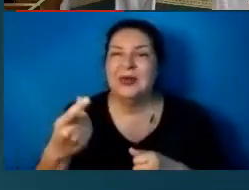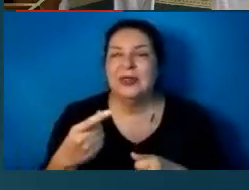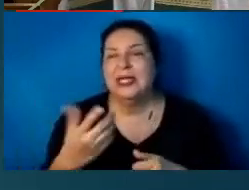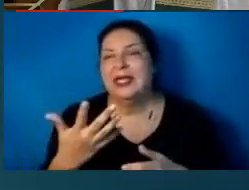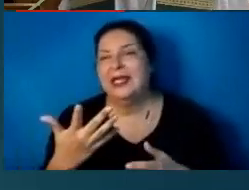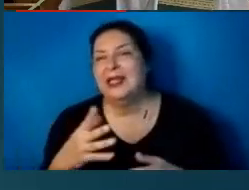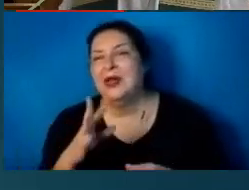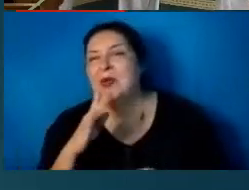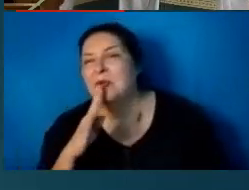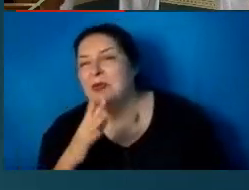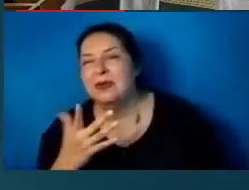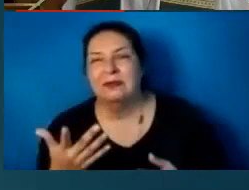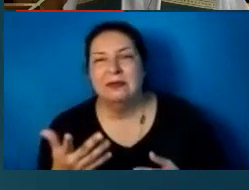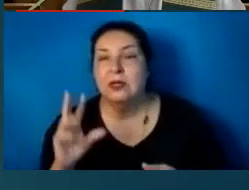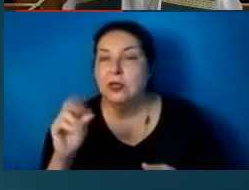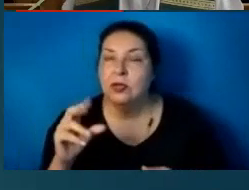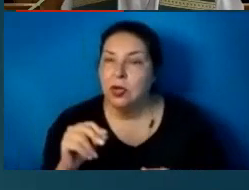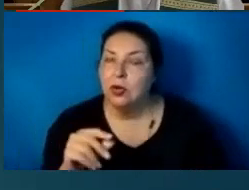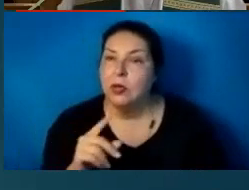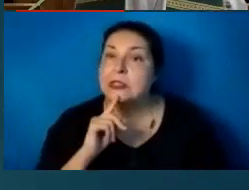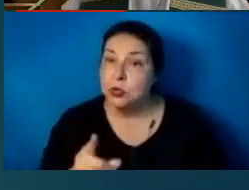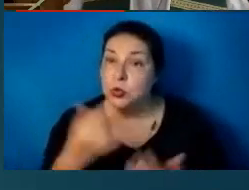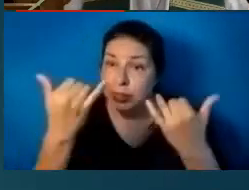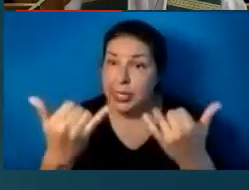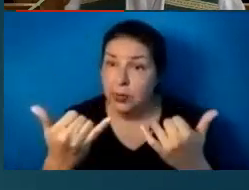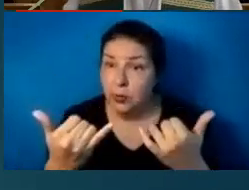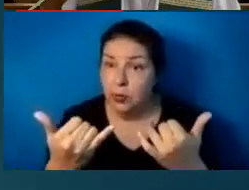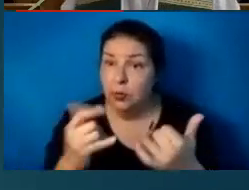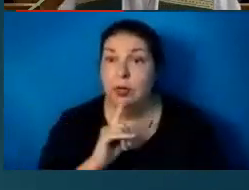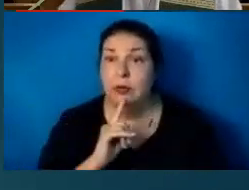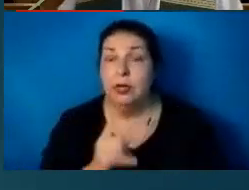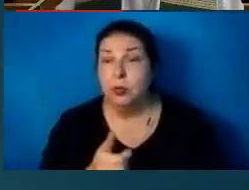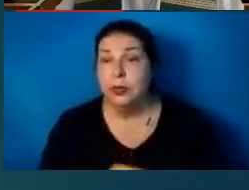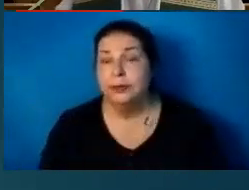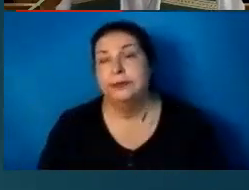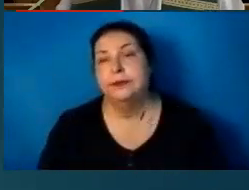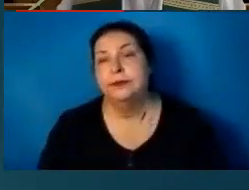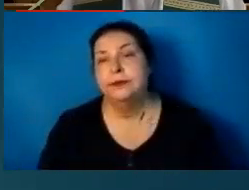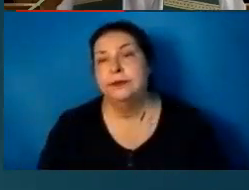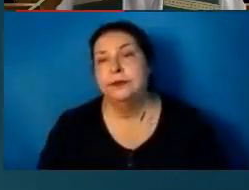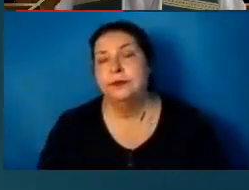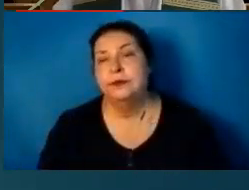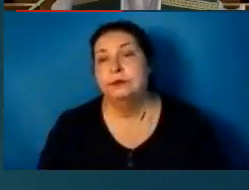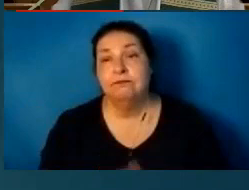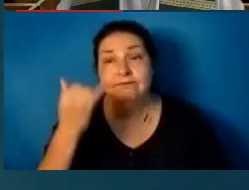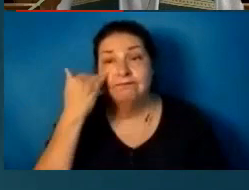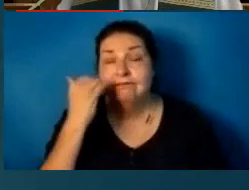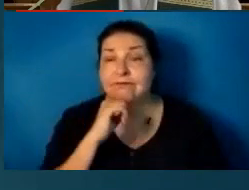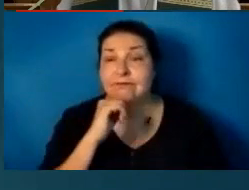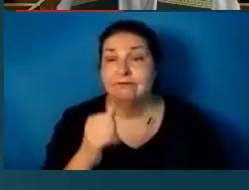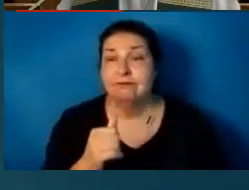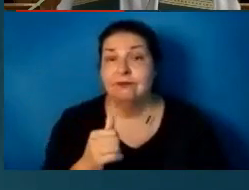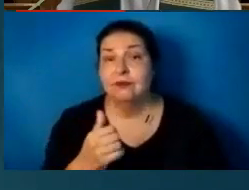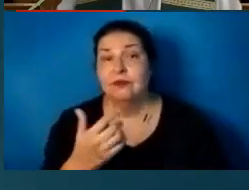and by. It is already true and real, even if it is not to our